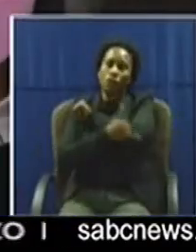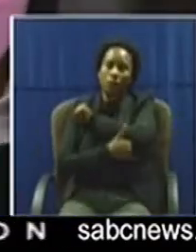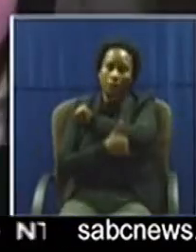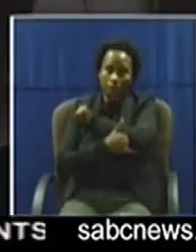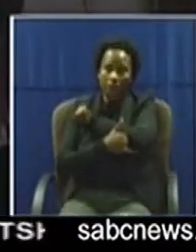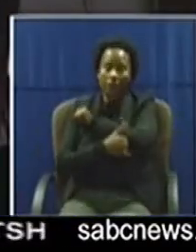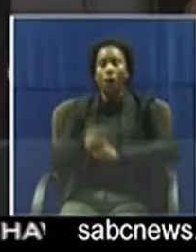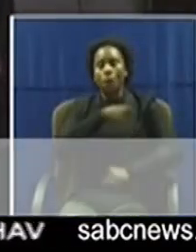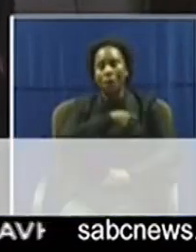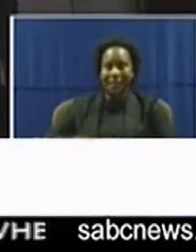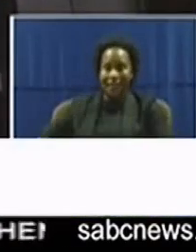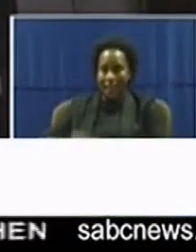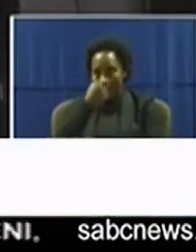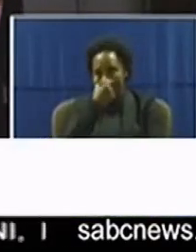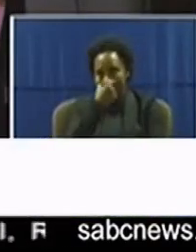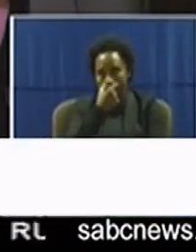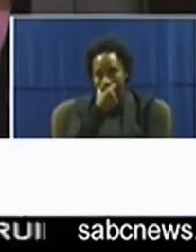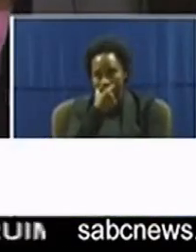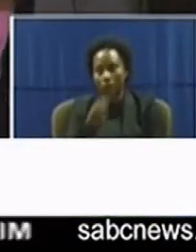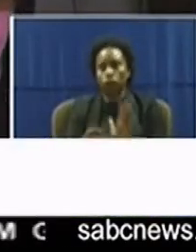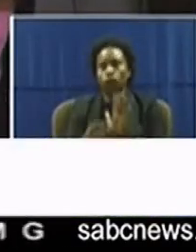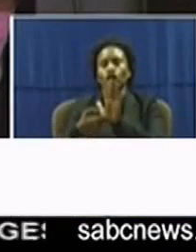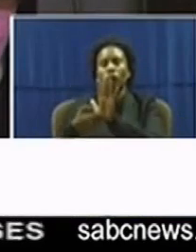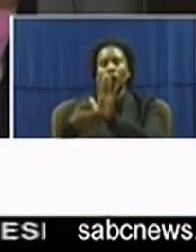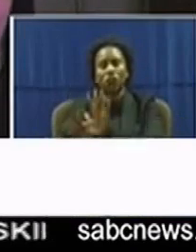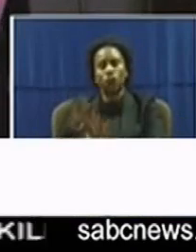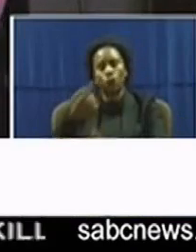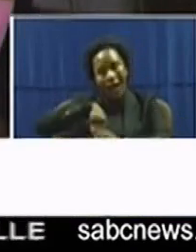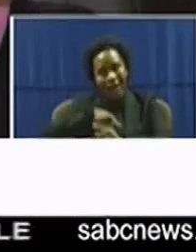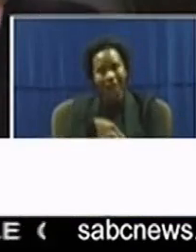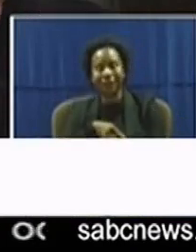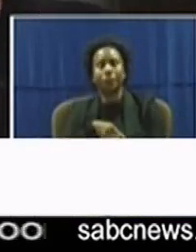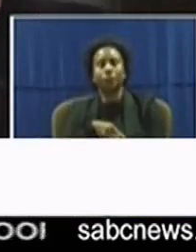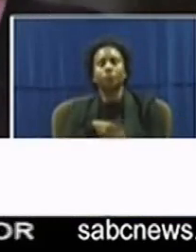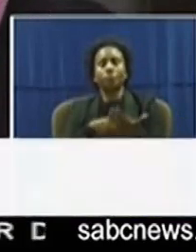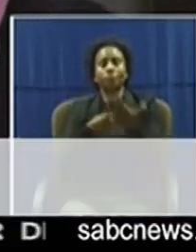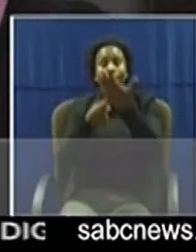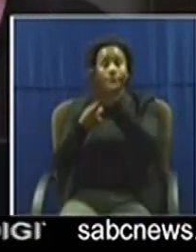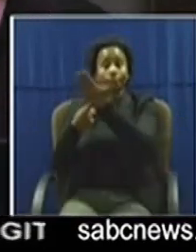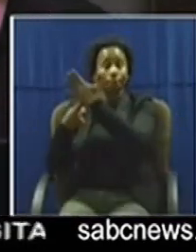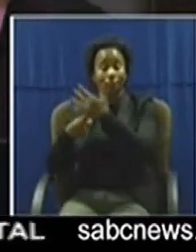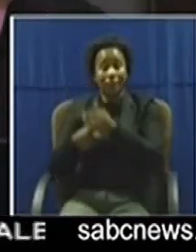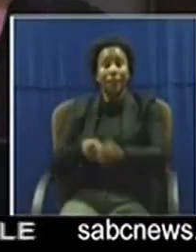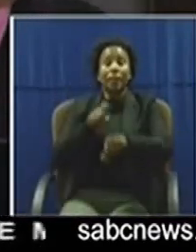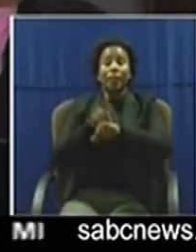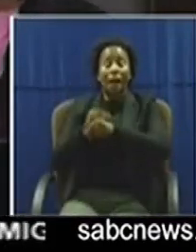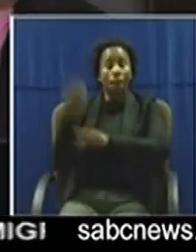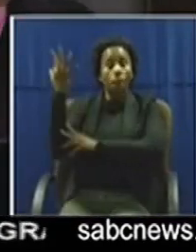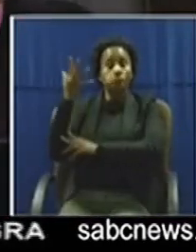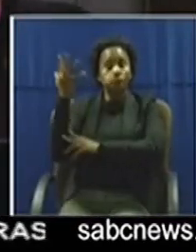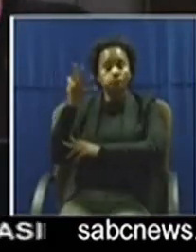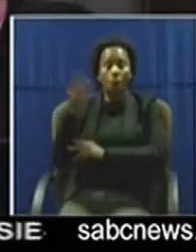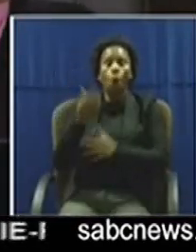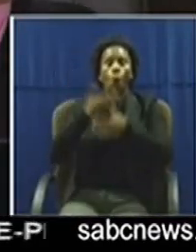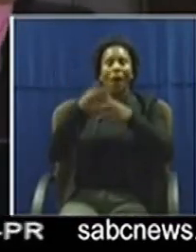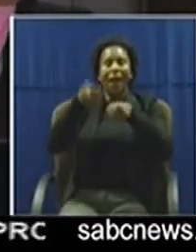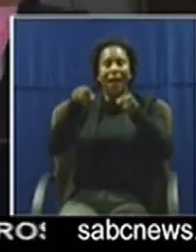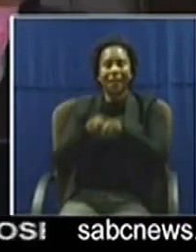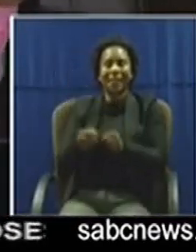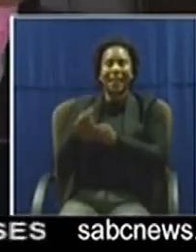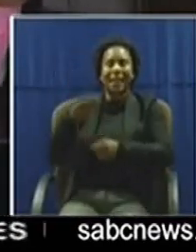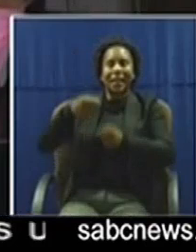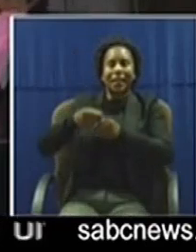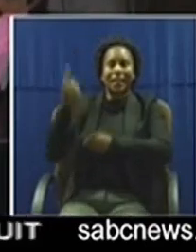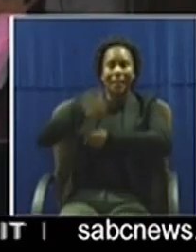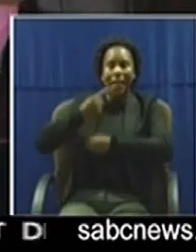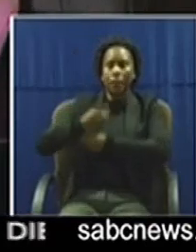President Ramaphosa indicated to us that when he addressed workers 2 days ago, they